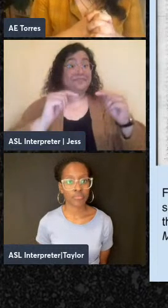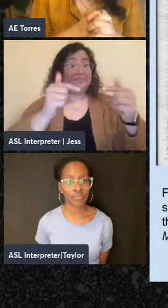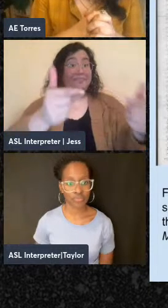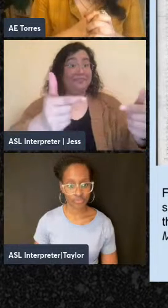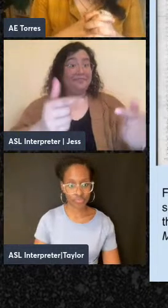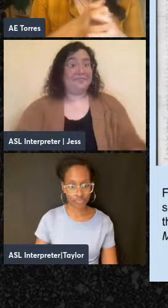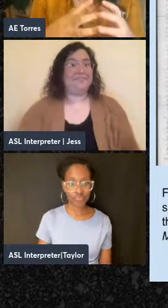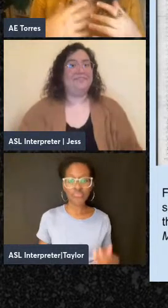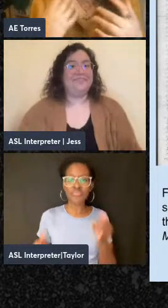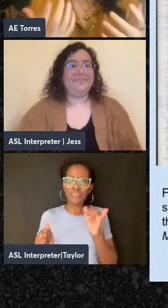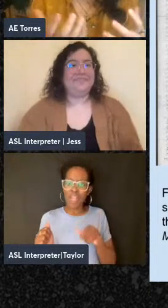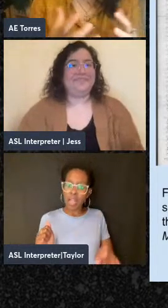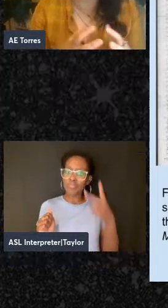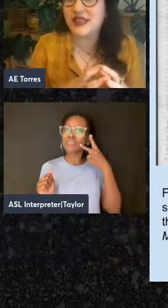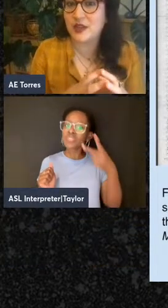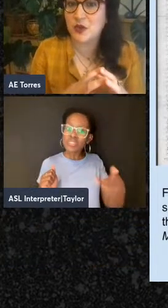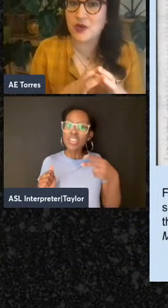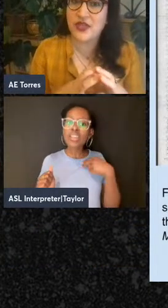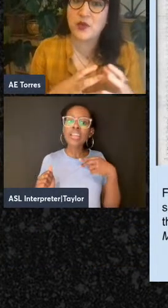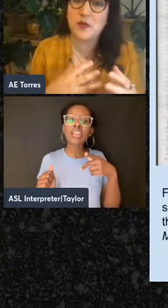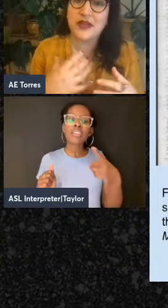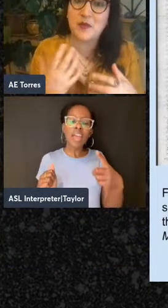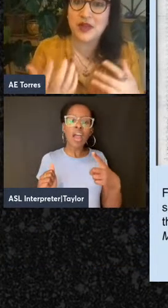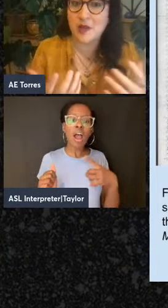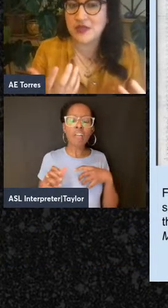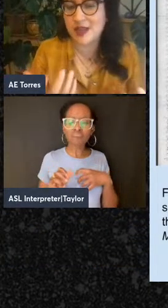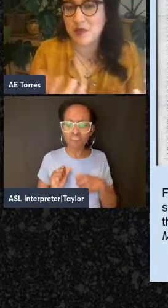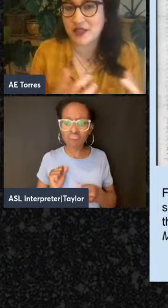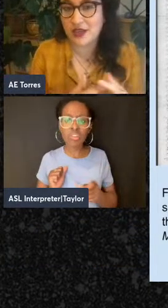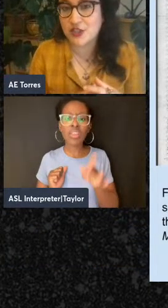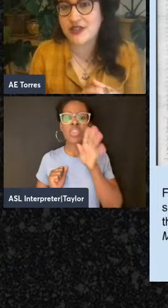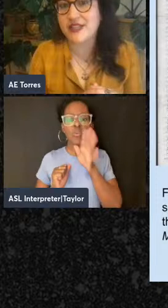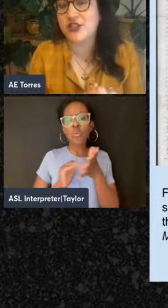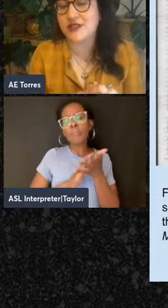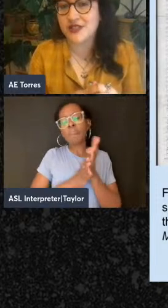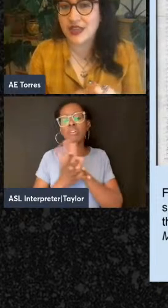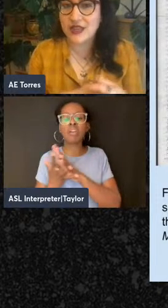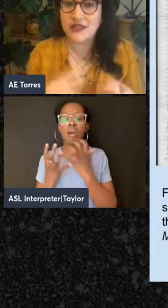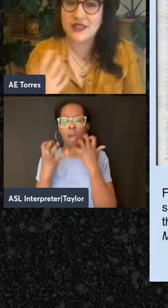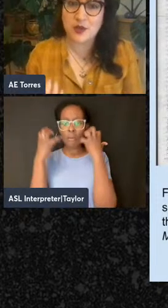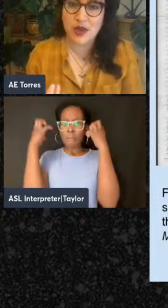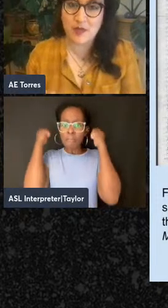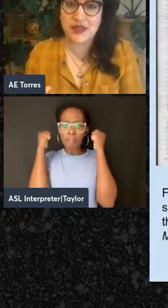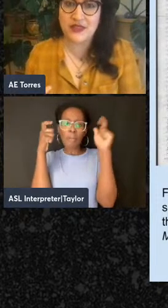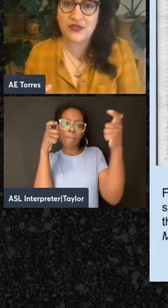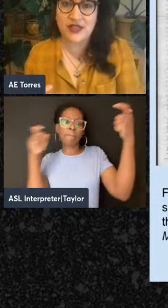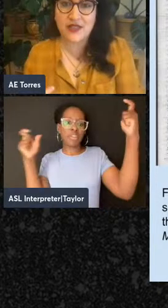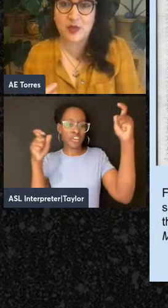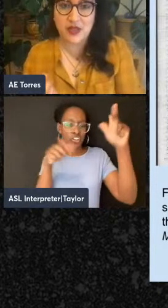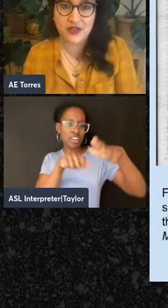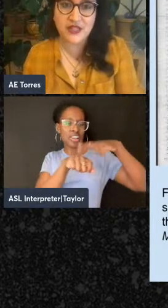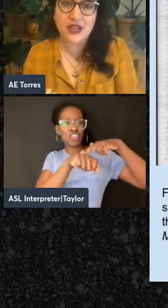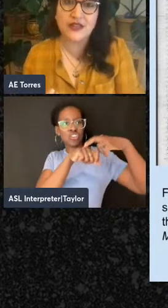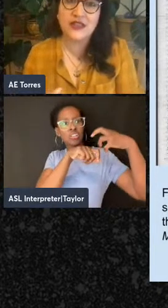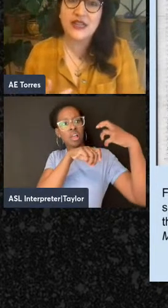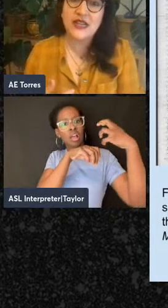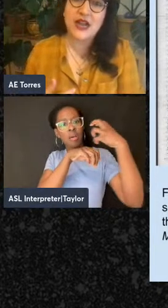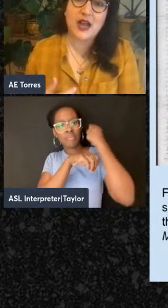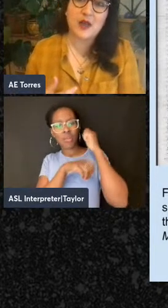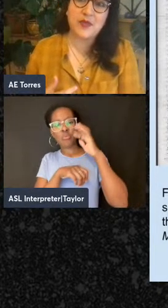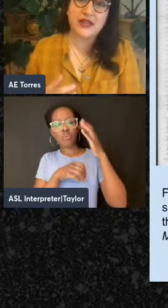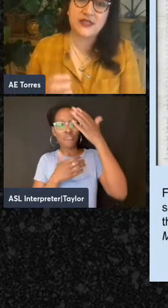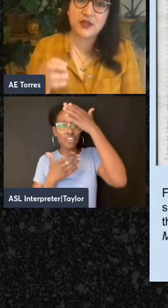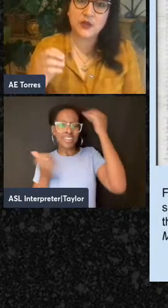saying, lamenting that, quote, they will become gobbled up by larger nations and so rapidly forget their mother tongue.